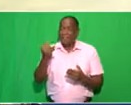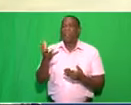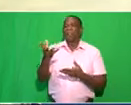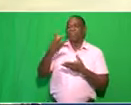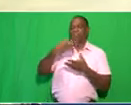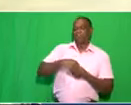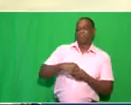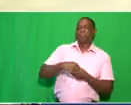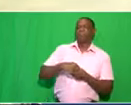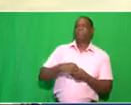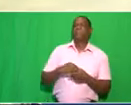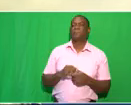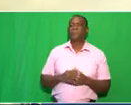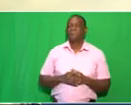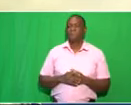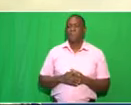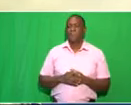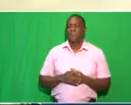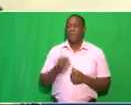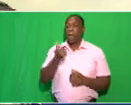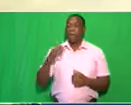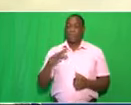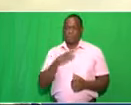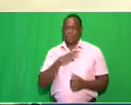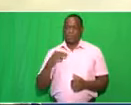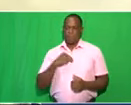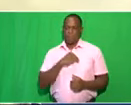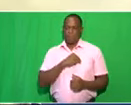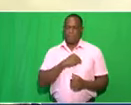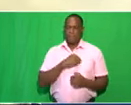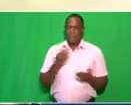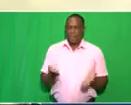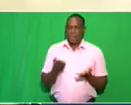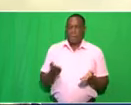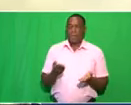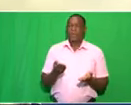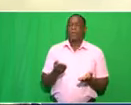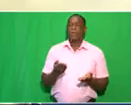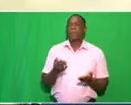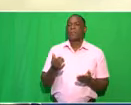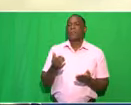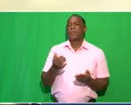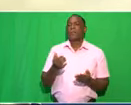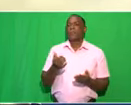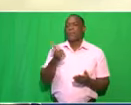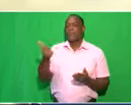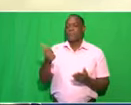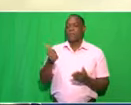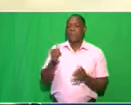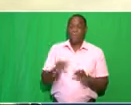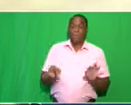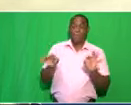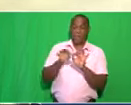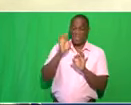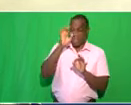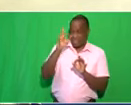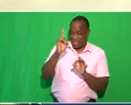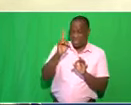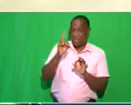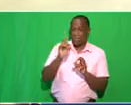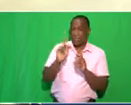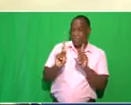I'm joined by other committee members as well as key experts in the education sector to present information on our